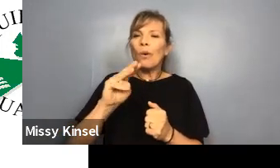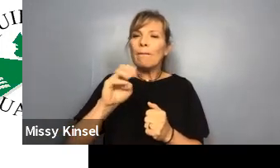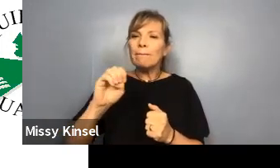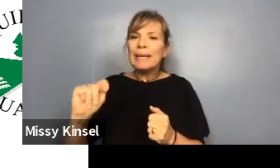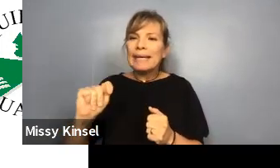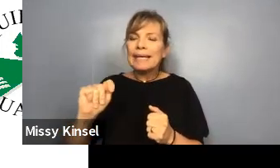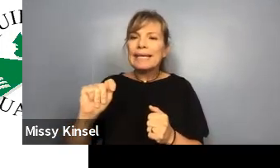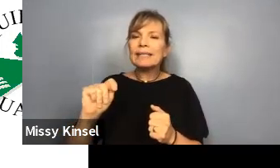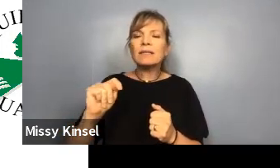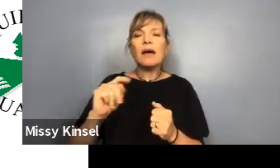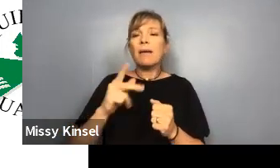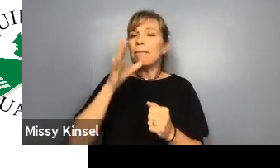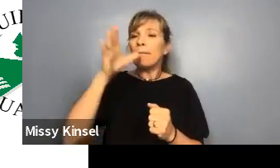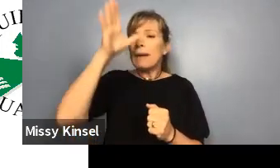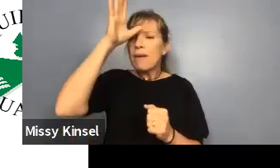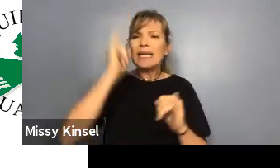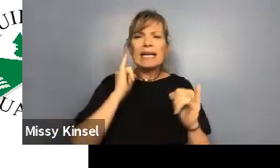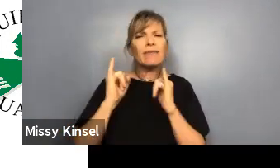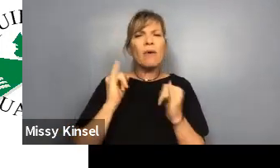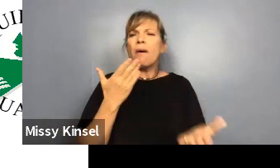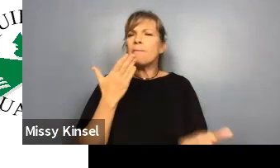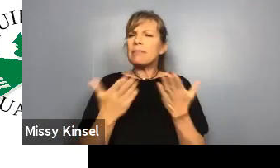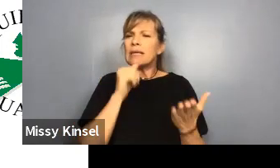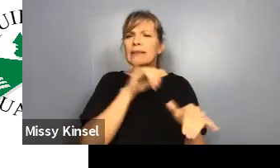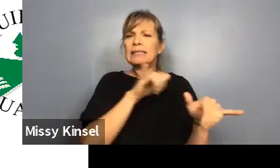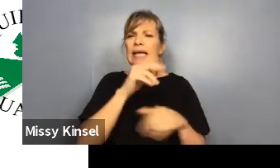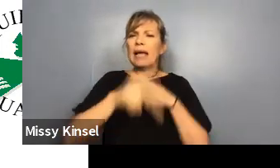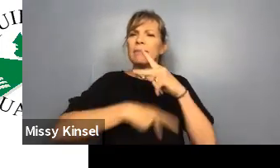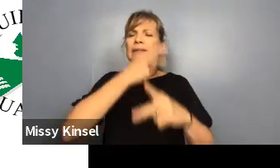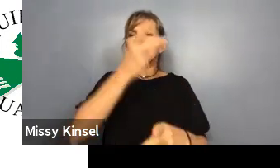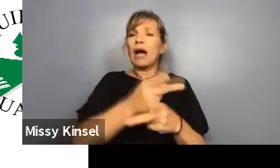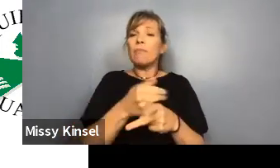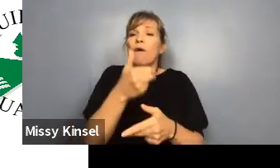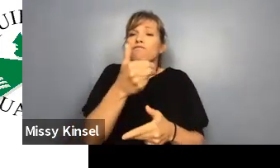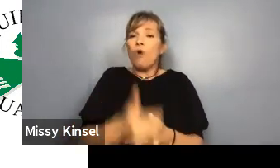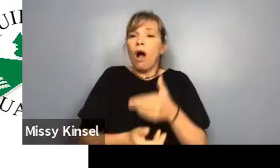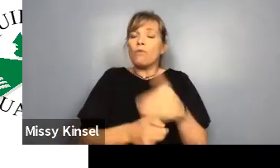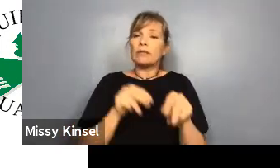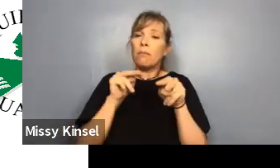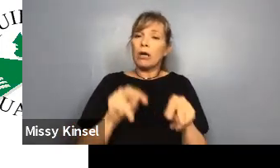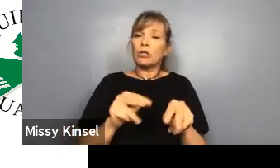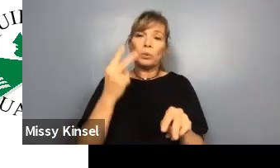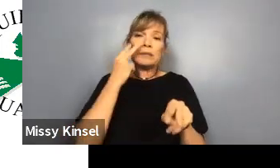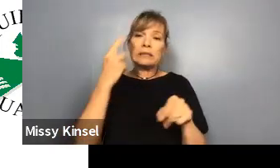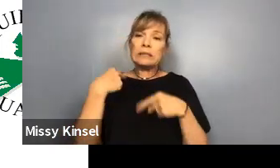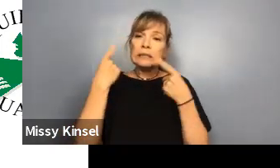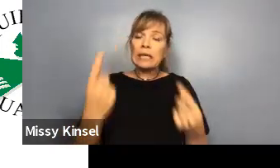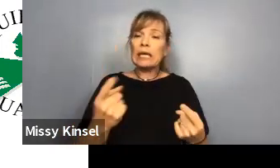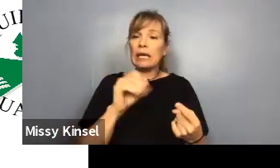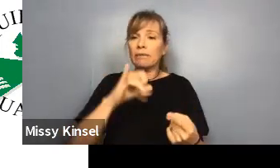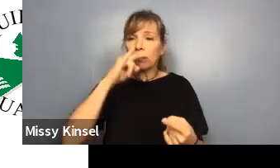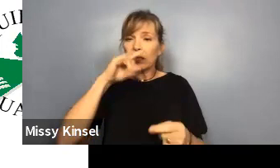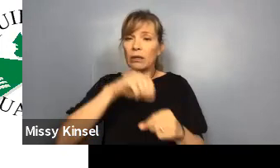a parent interview. So it might not be the same type of progress monitoring that you would see if your child was in